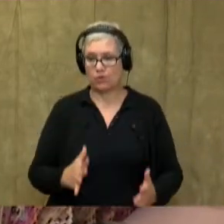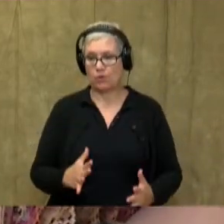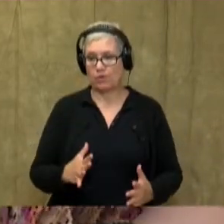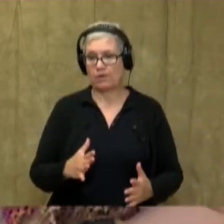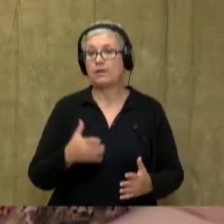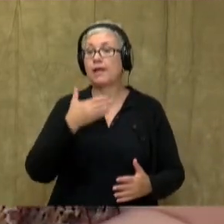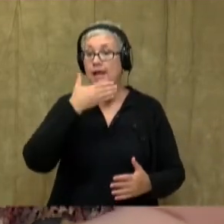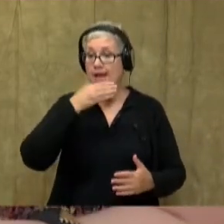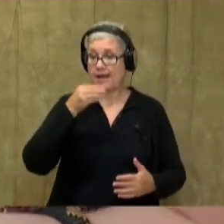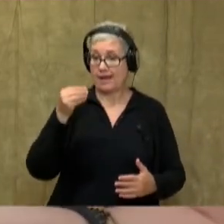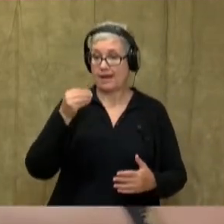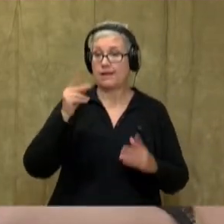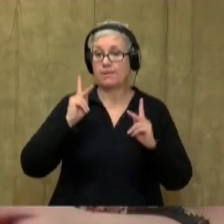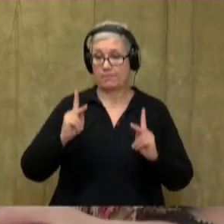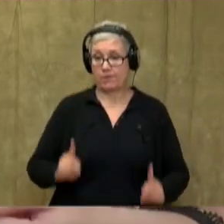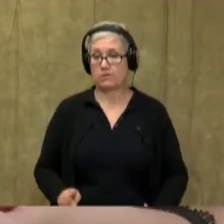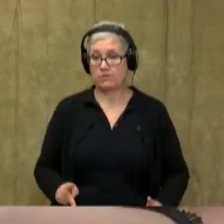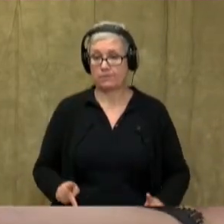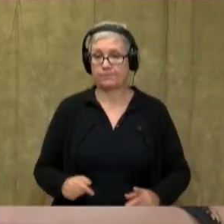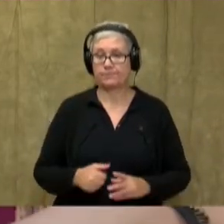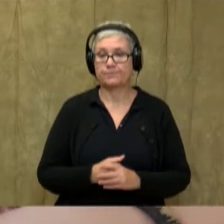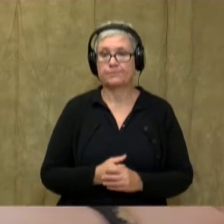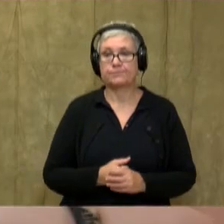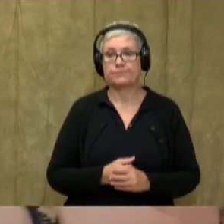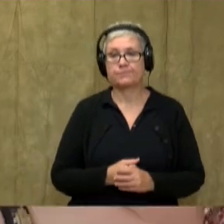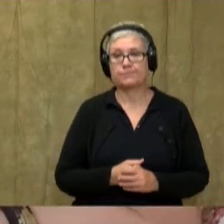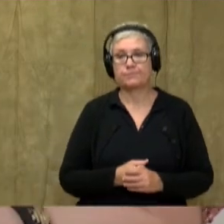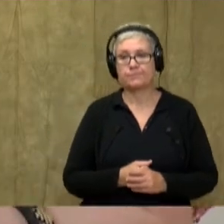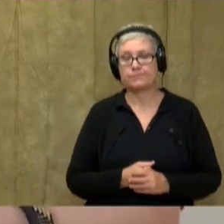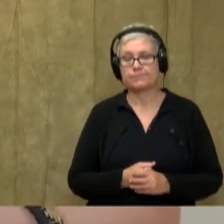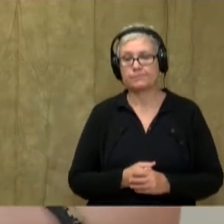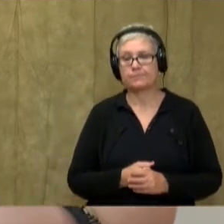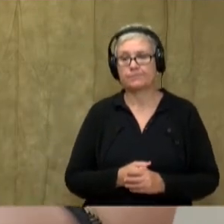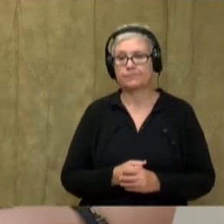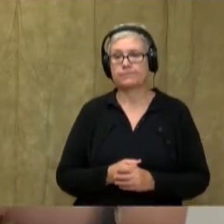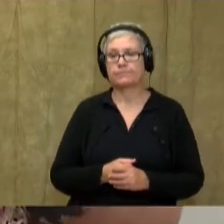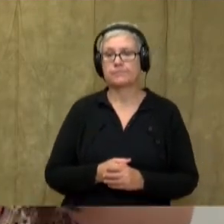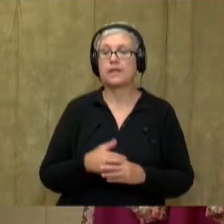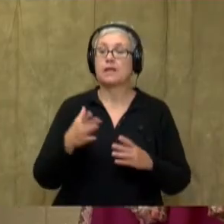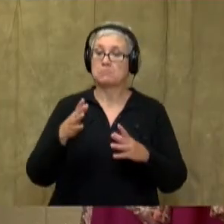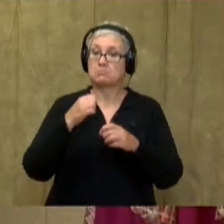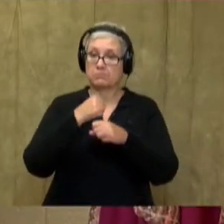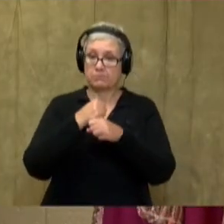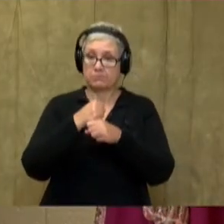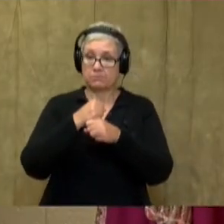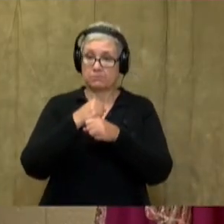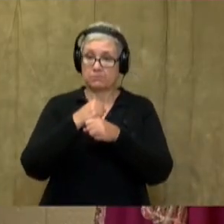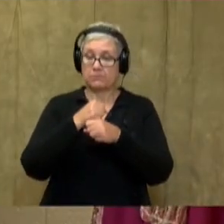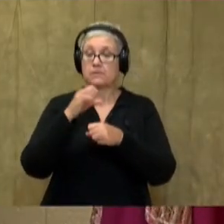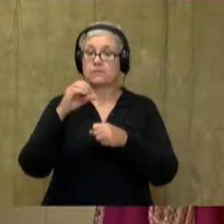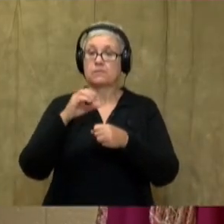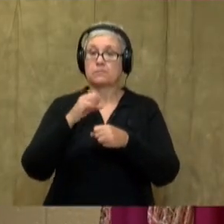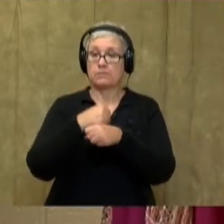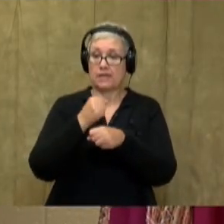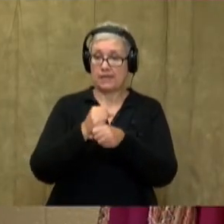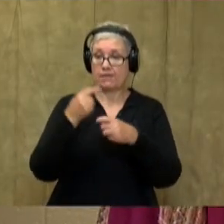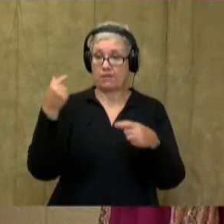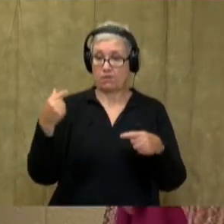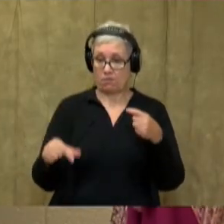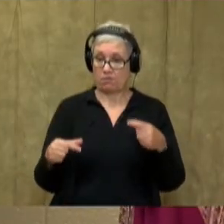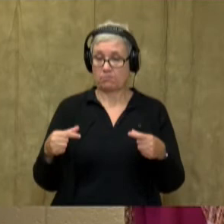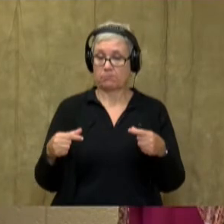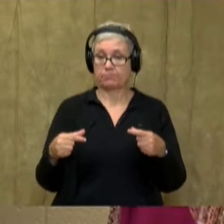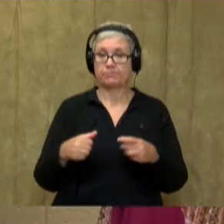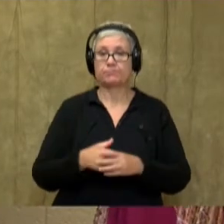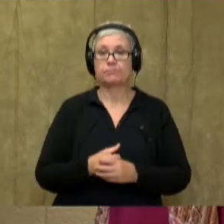person. Okay, and lastly, composing an argument. Remember to do these 4 things and you have done what you need to